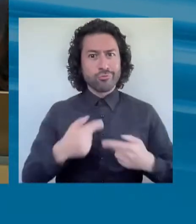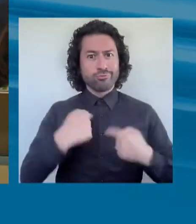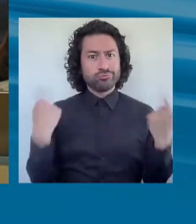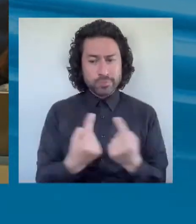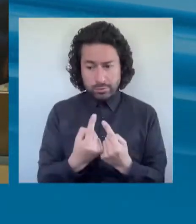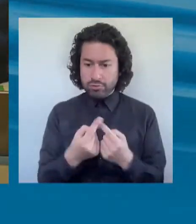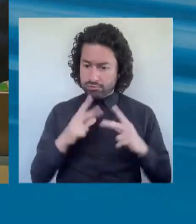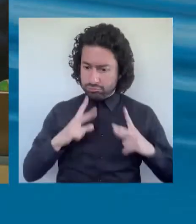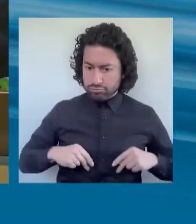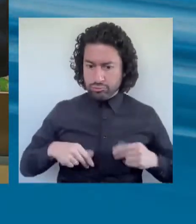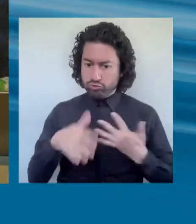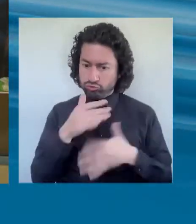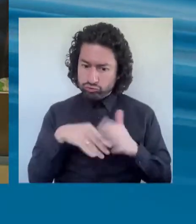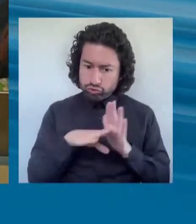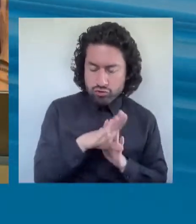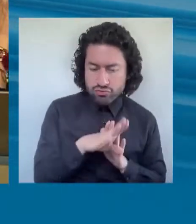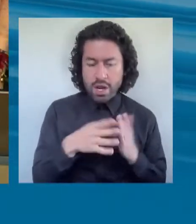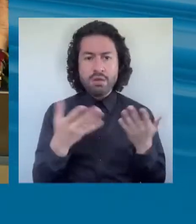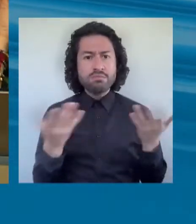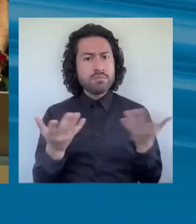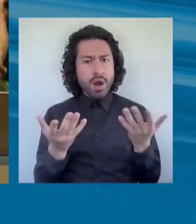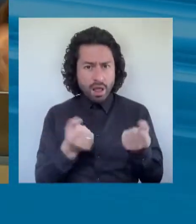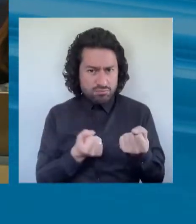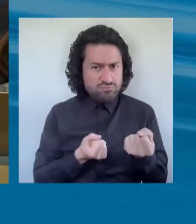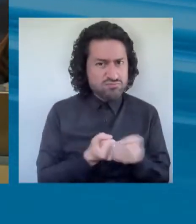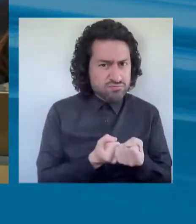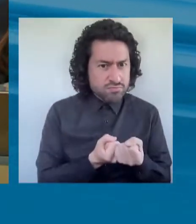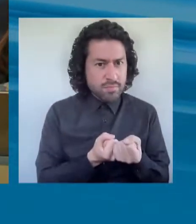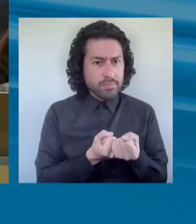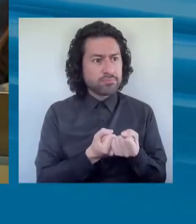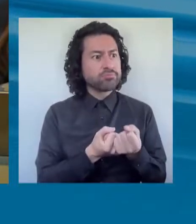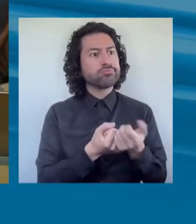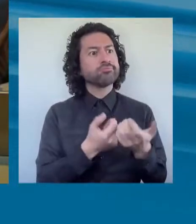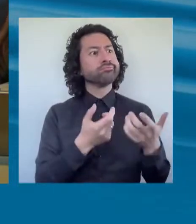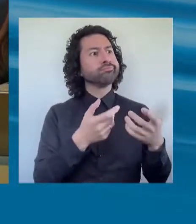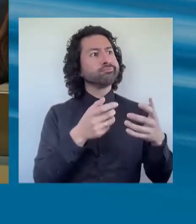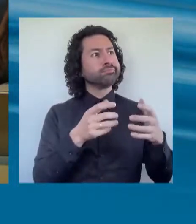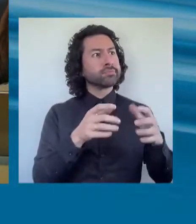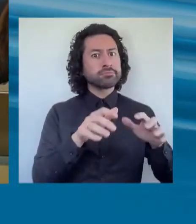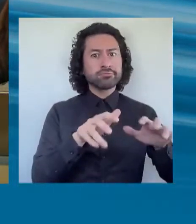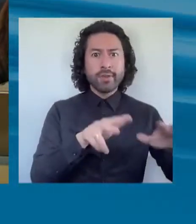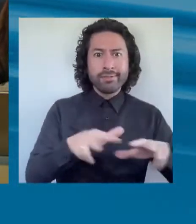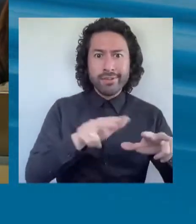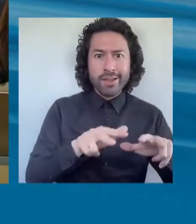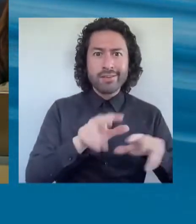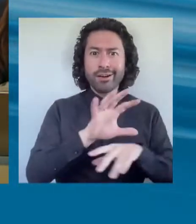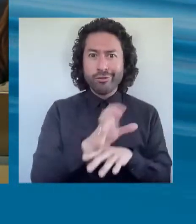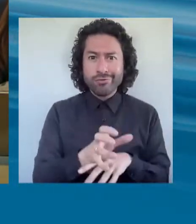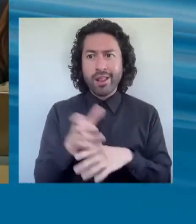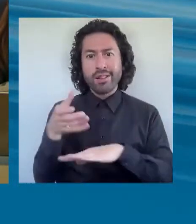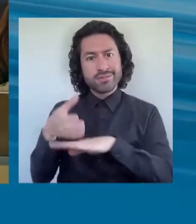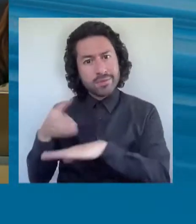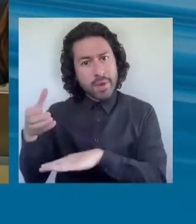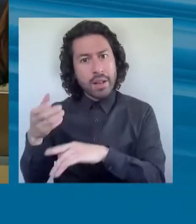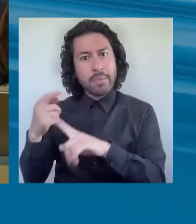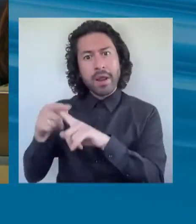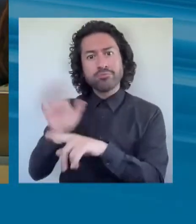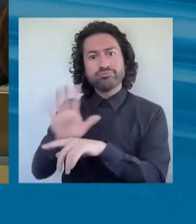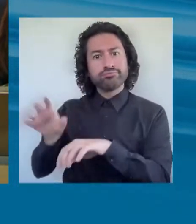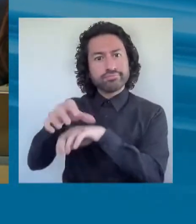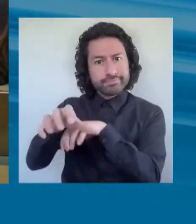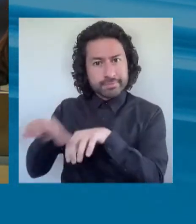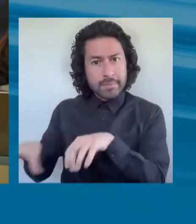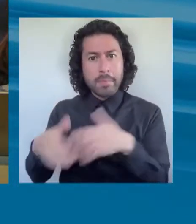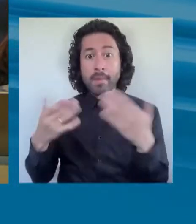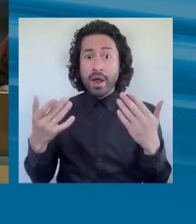commitment of the Ministry of Social Development to reinforce the regional assistance in ECLAC and its